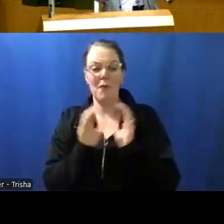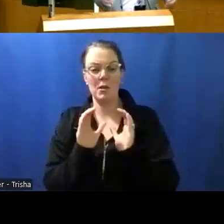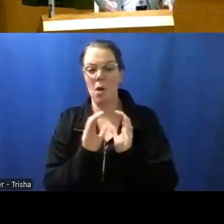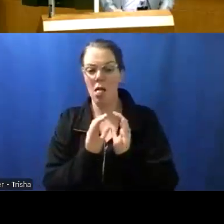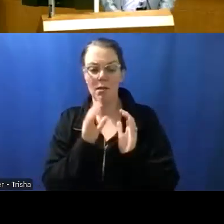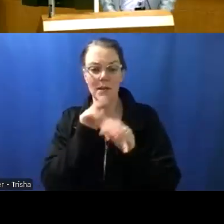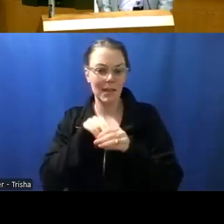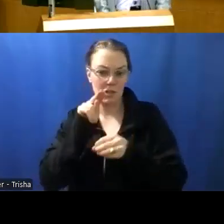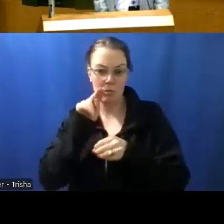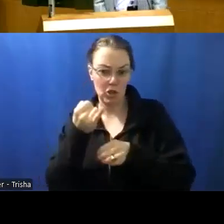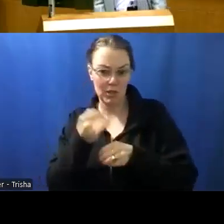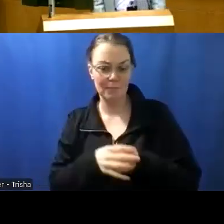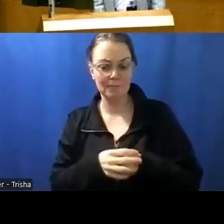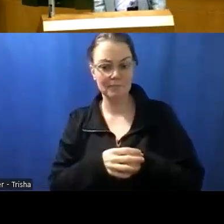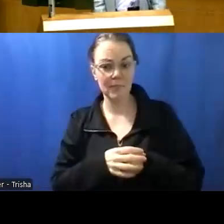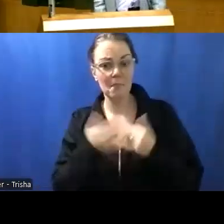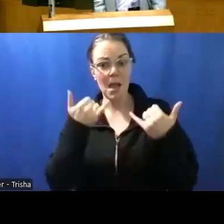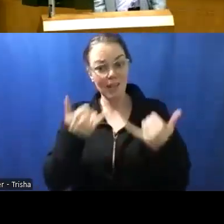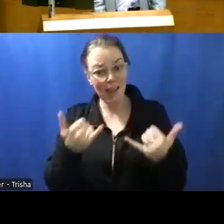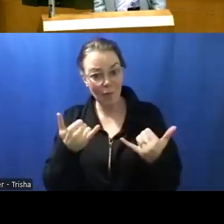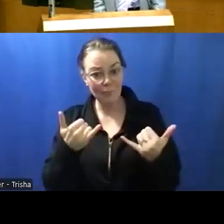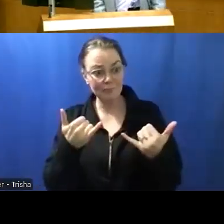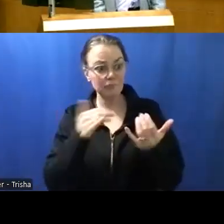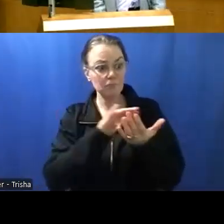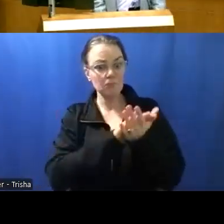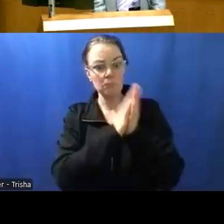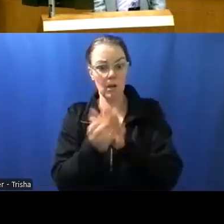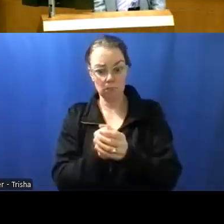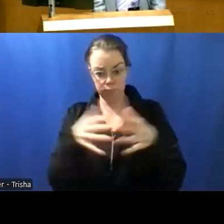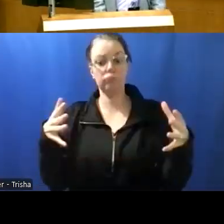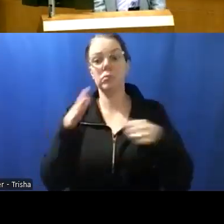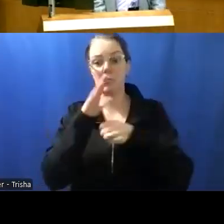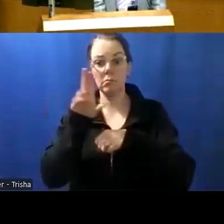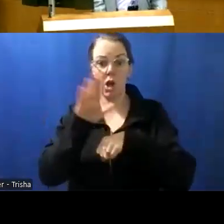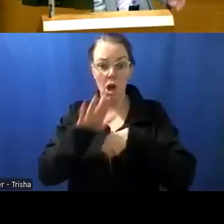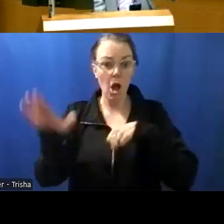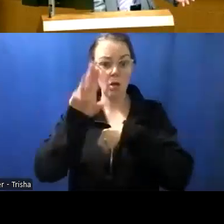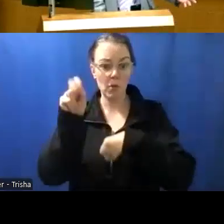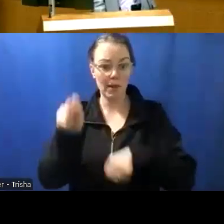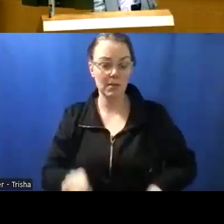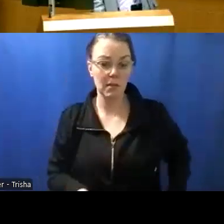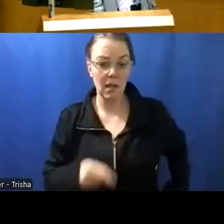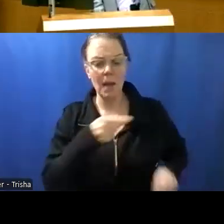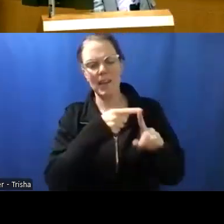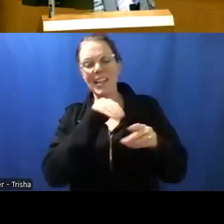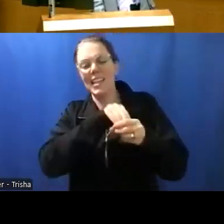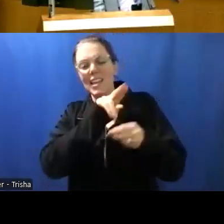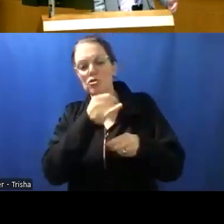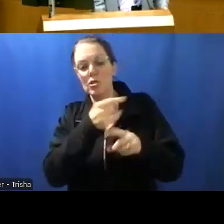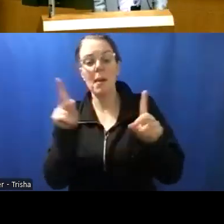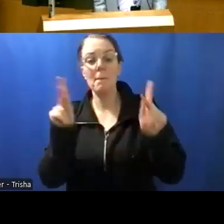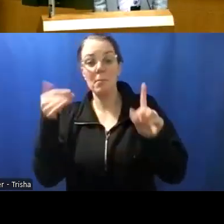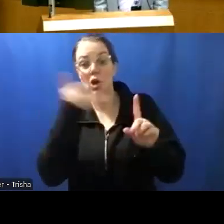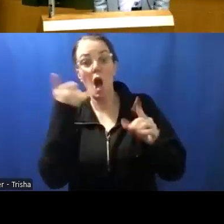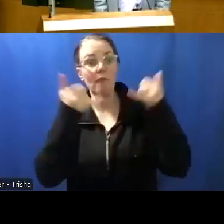New Jersey, but now it's gone nationwide. Well, I mean, it's based in New Jersey, but they get calls from all over the